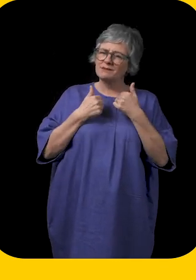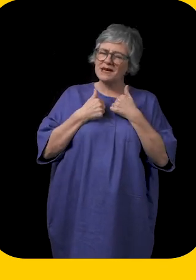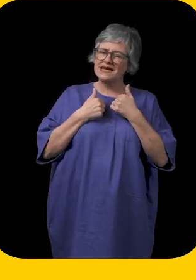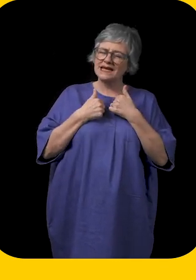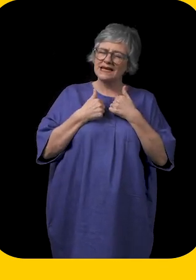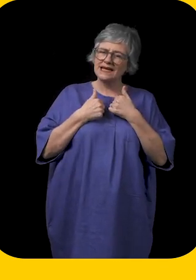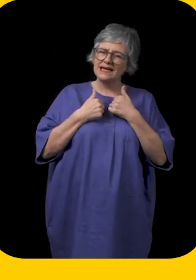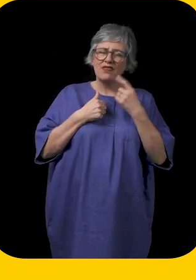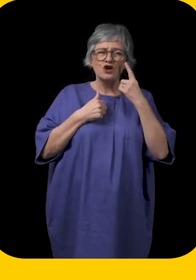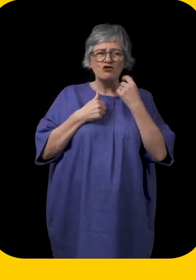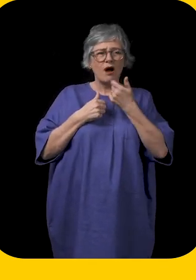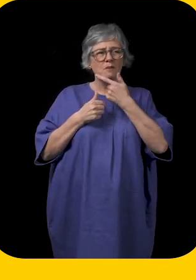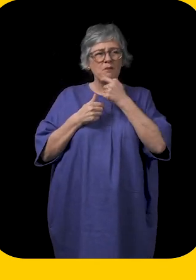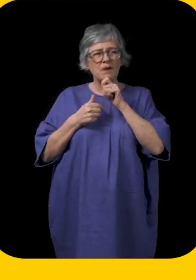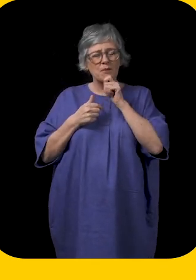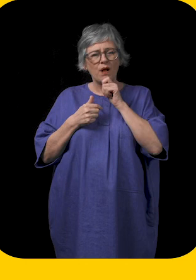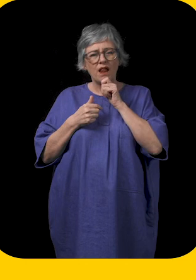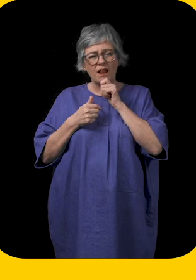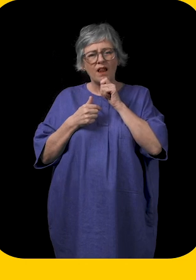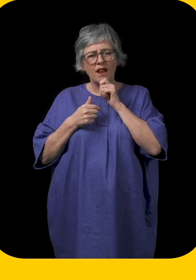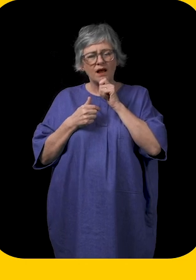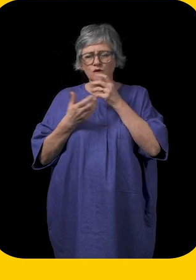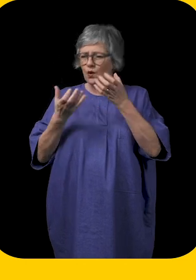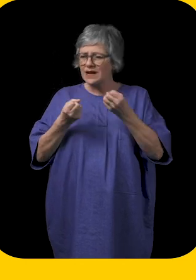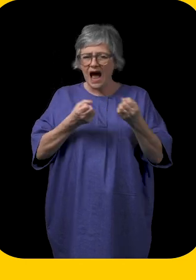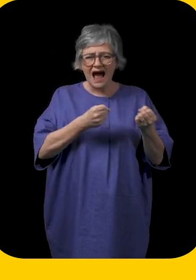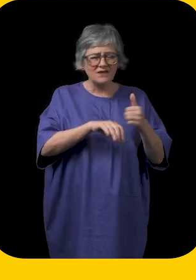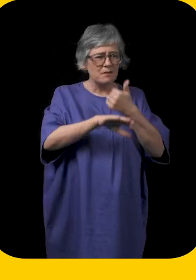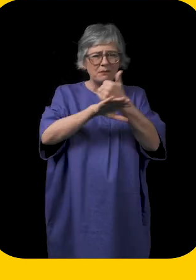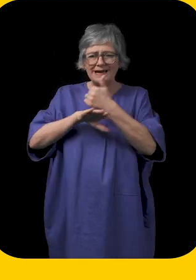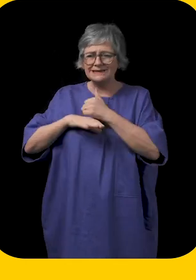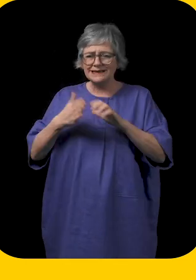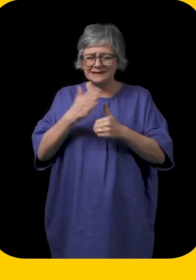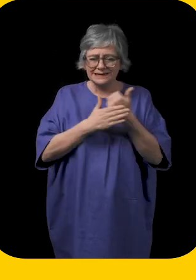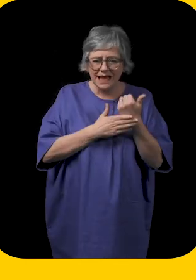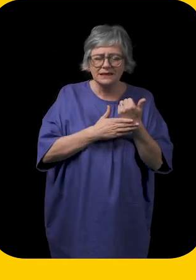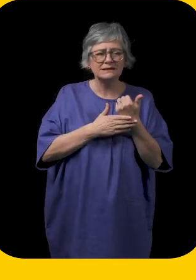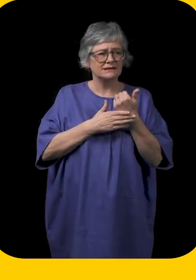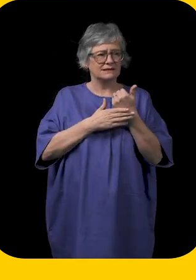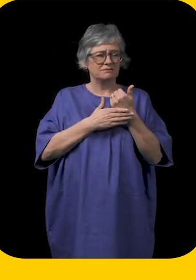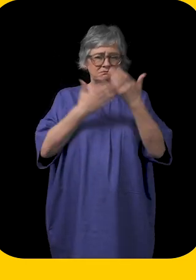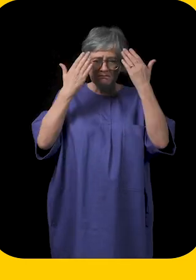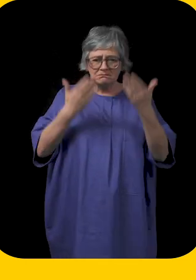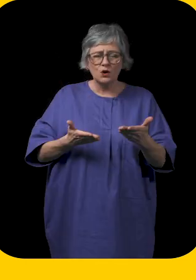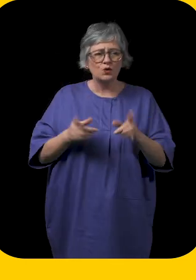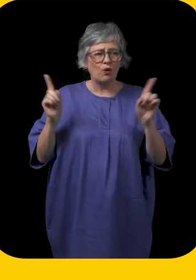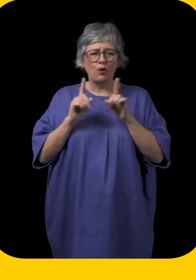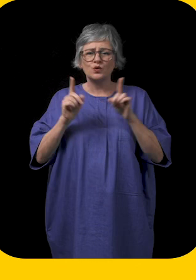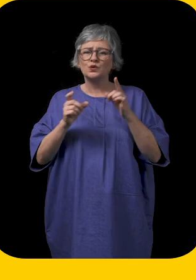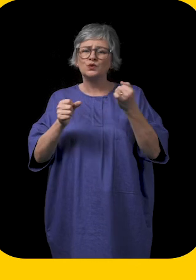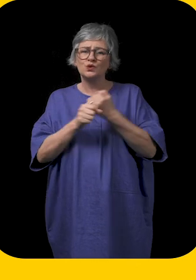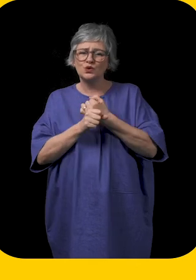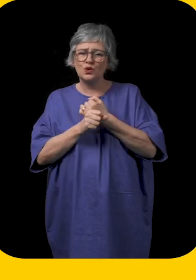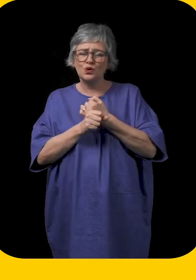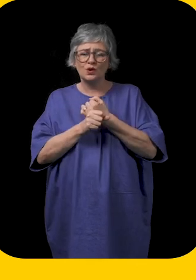And it surprises me, actually, that young people don't have basic skills. I